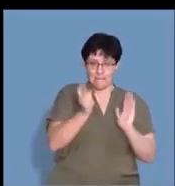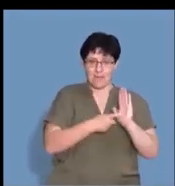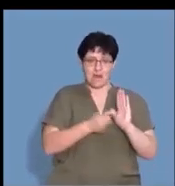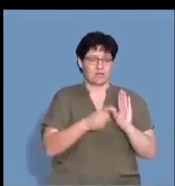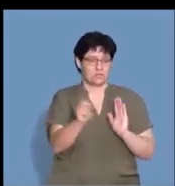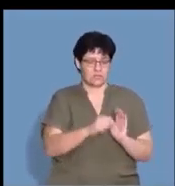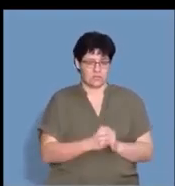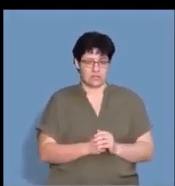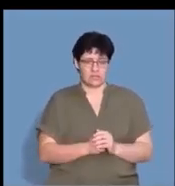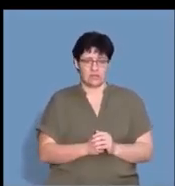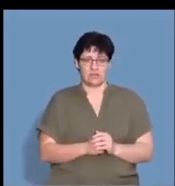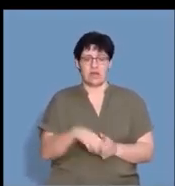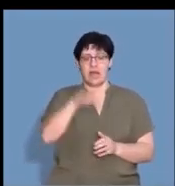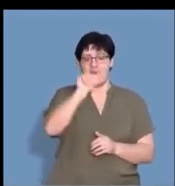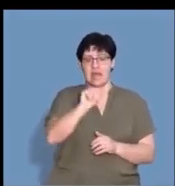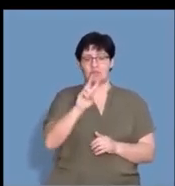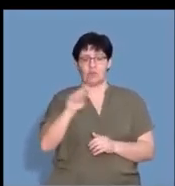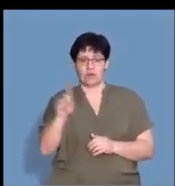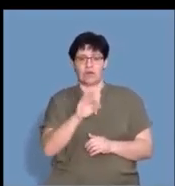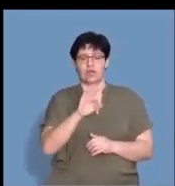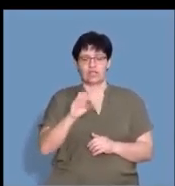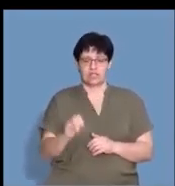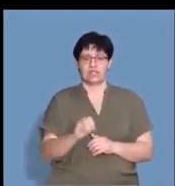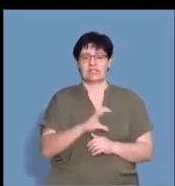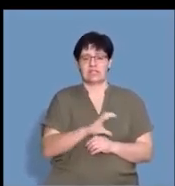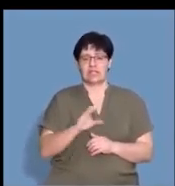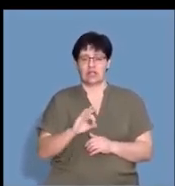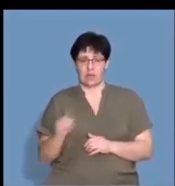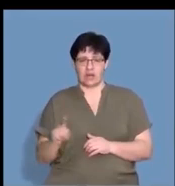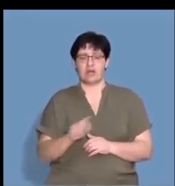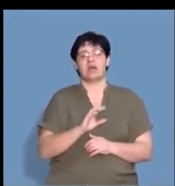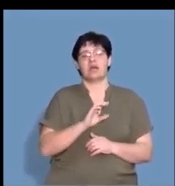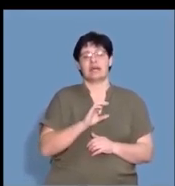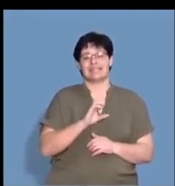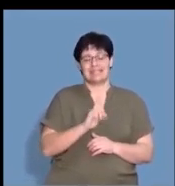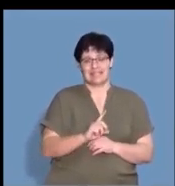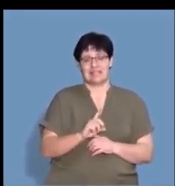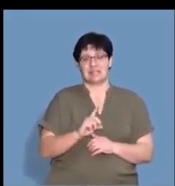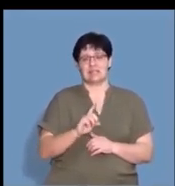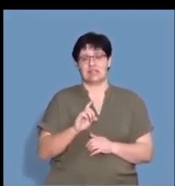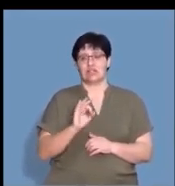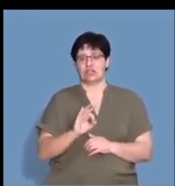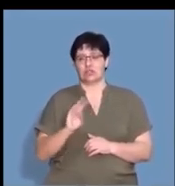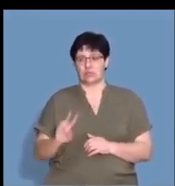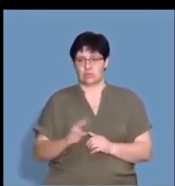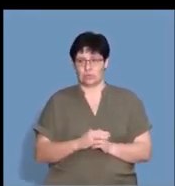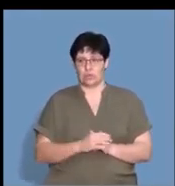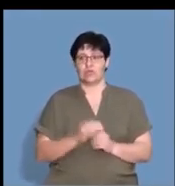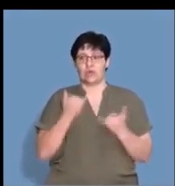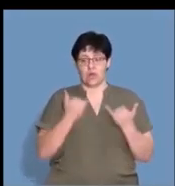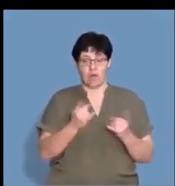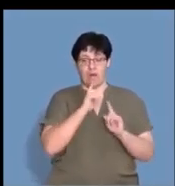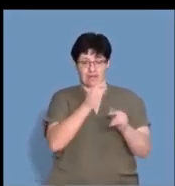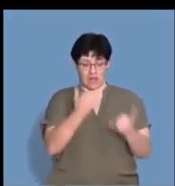marks. A, the answer is 21, B, 30, C, 31, and D, 32. Answer them now, and in the